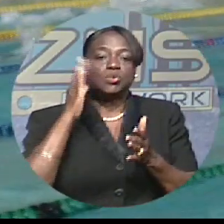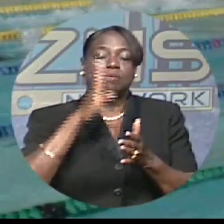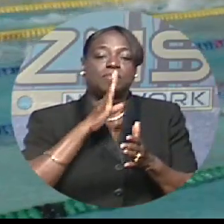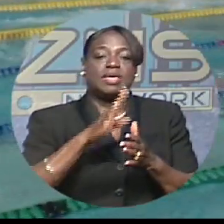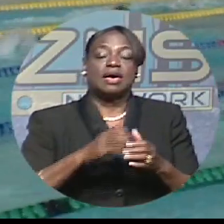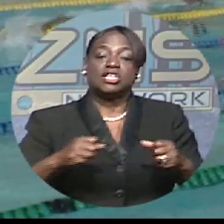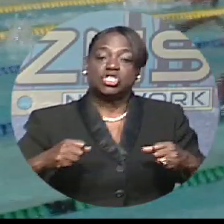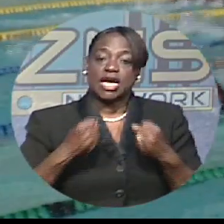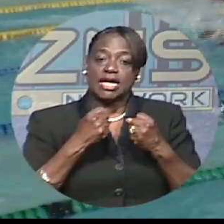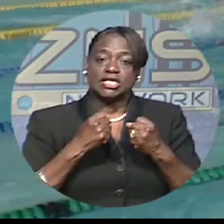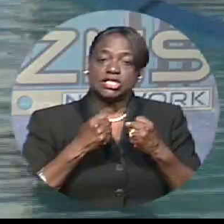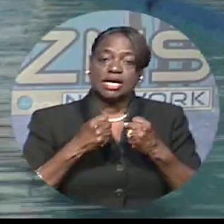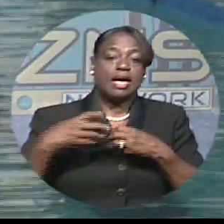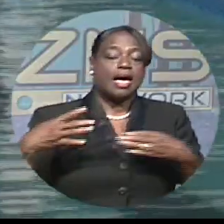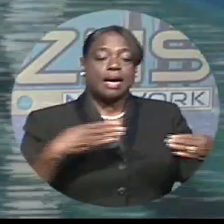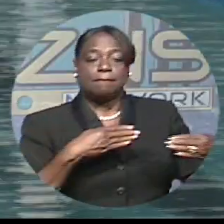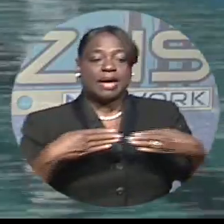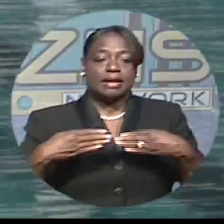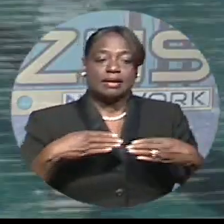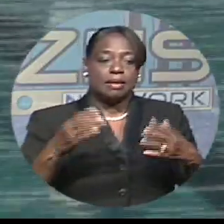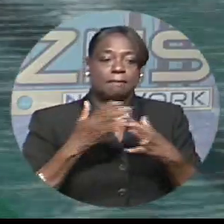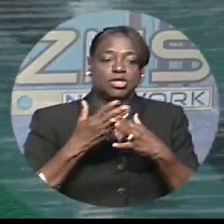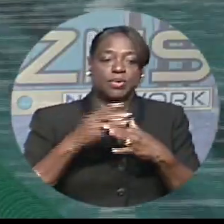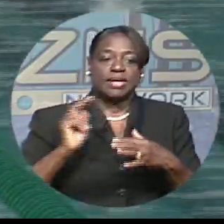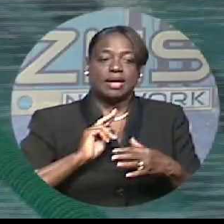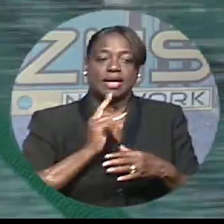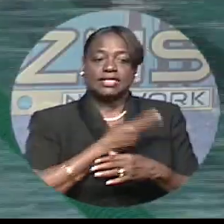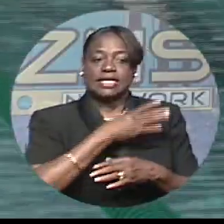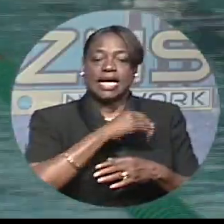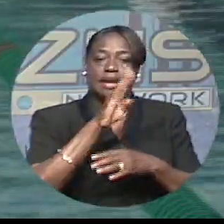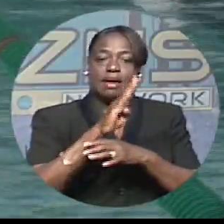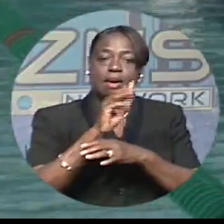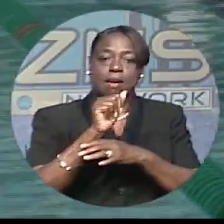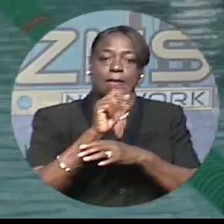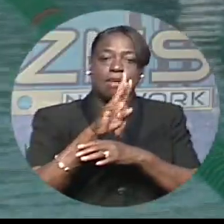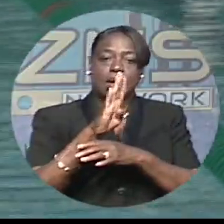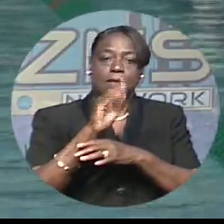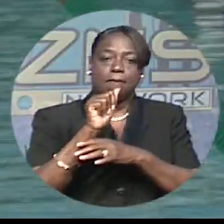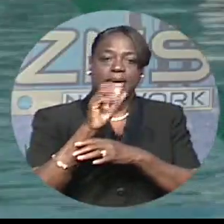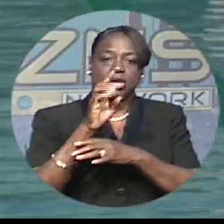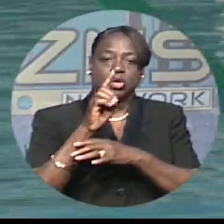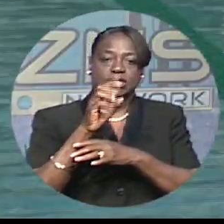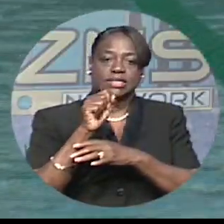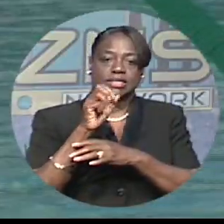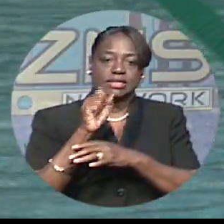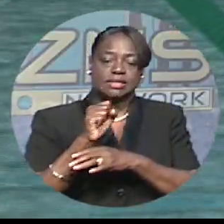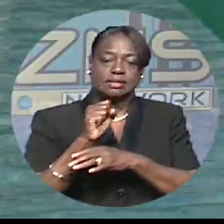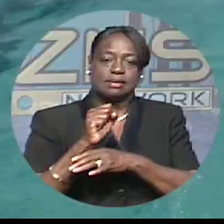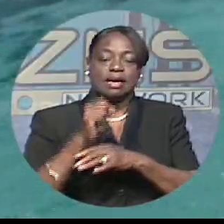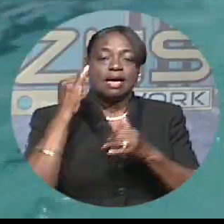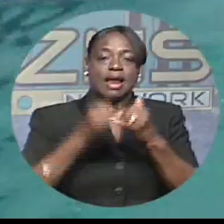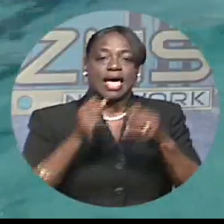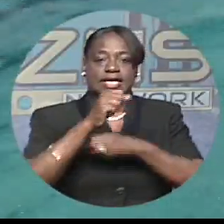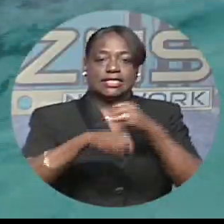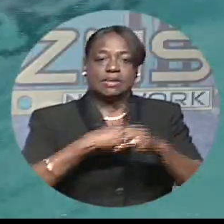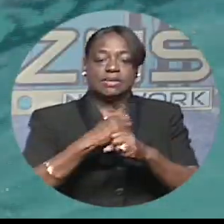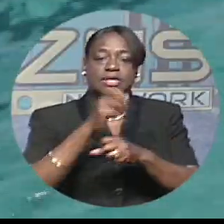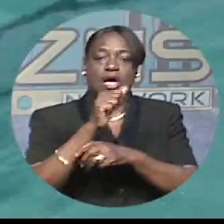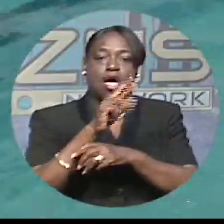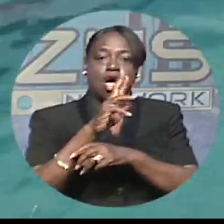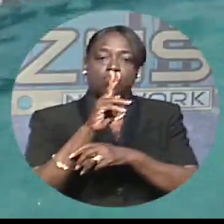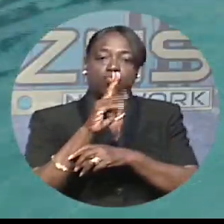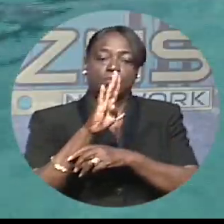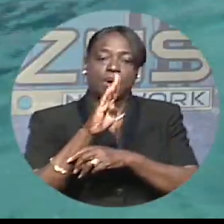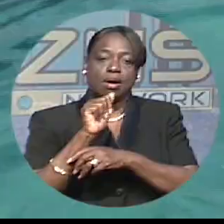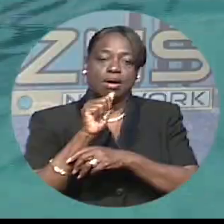a battle between us and Barbados. So because of that, that's last year was us in Aruba. And, you know, we went right up to